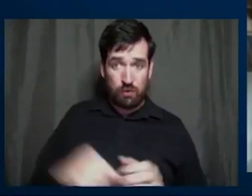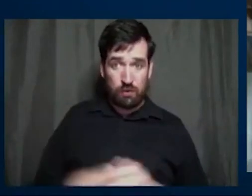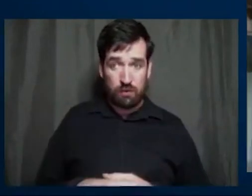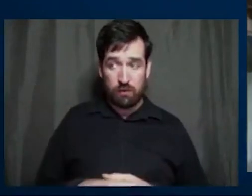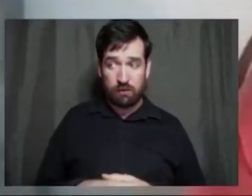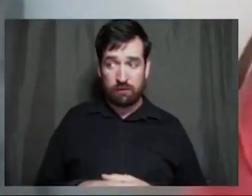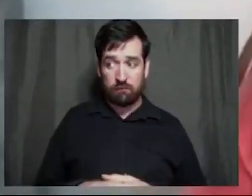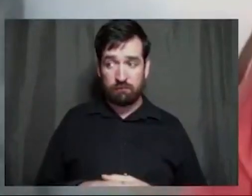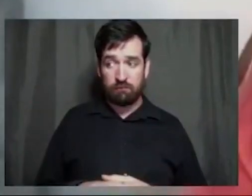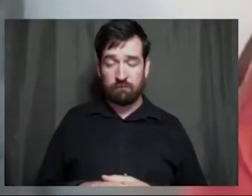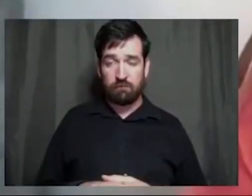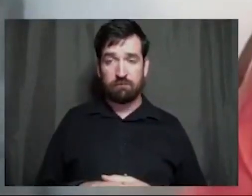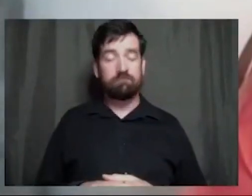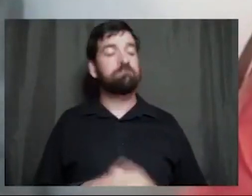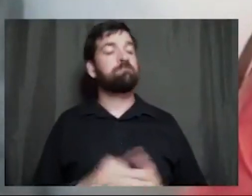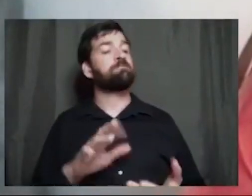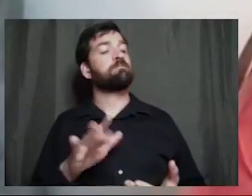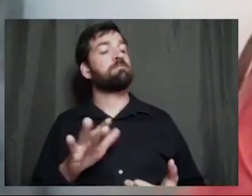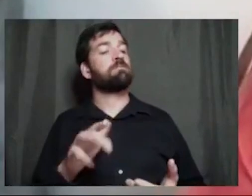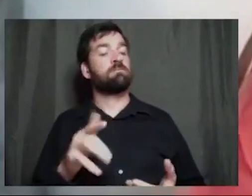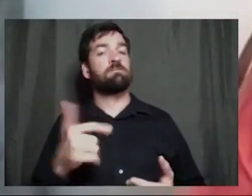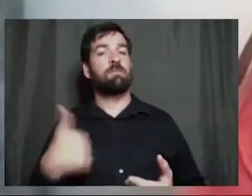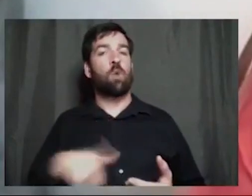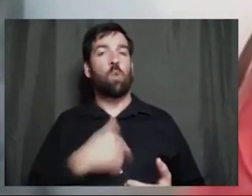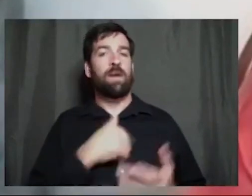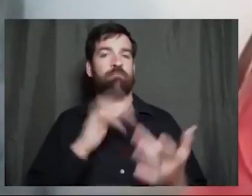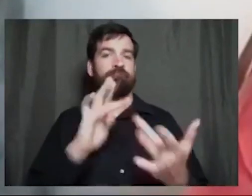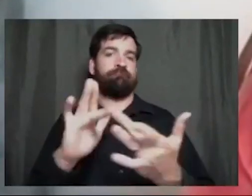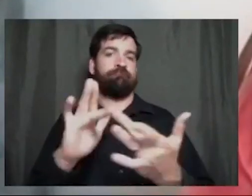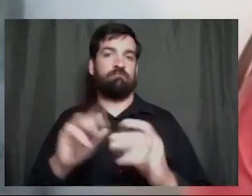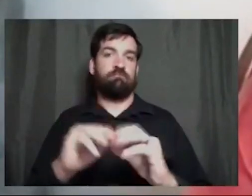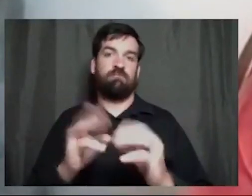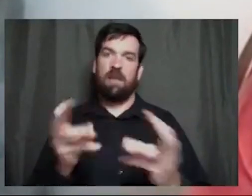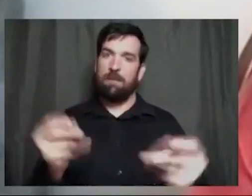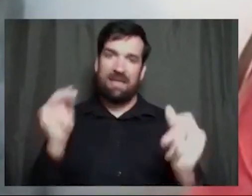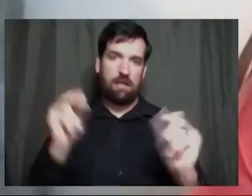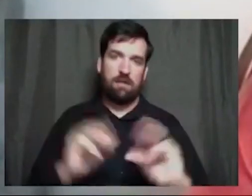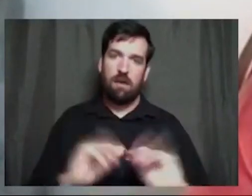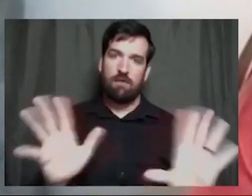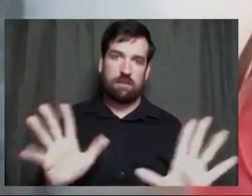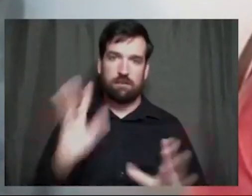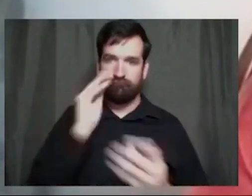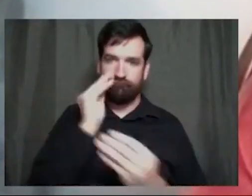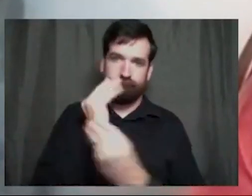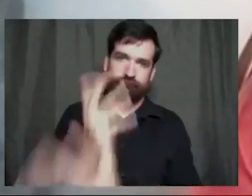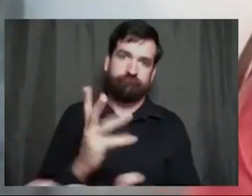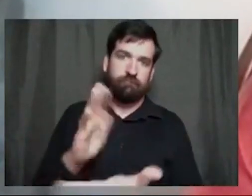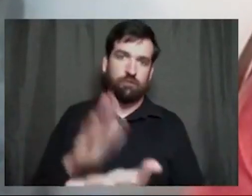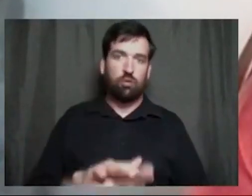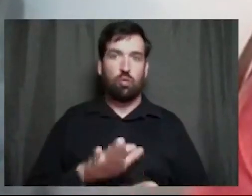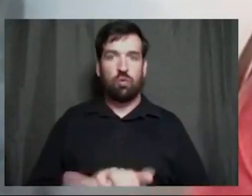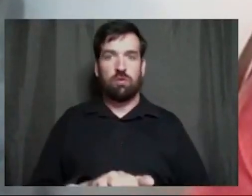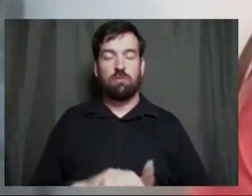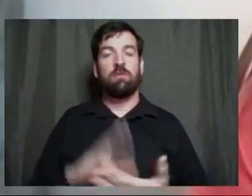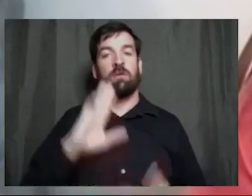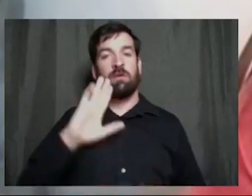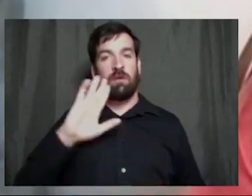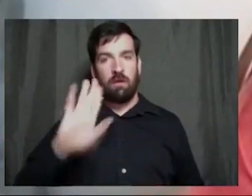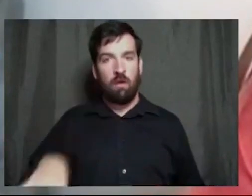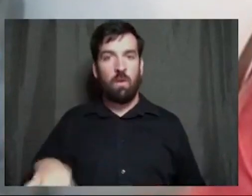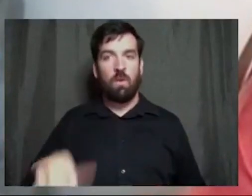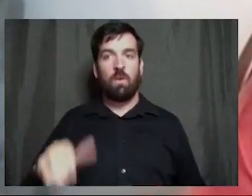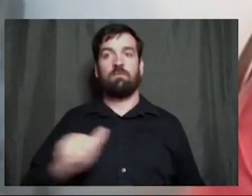there? So we reached out immediately, obviously, to her school and let them know. And I do know that I